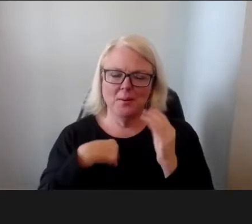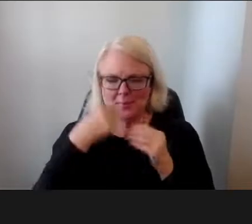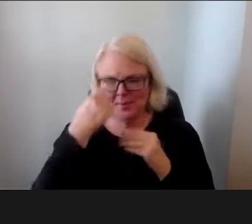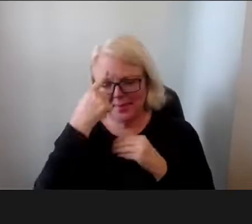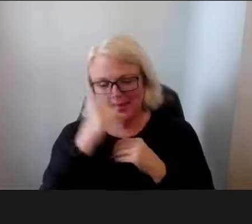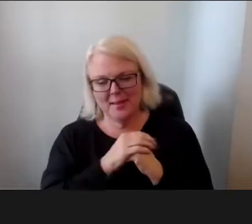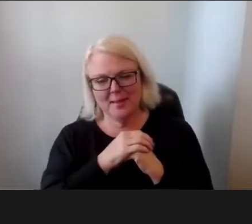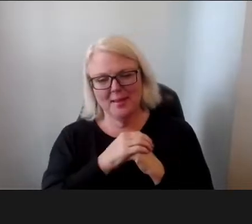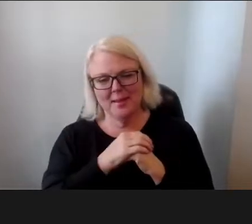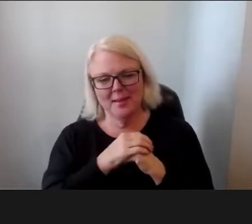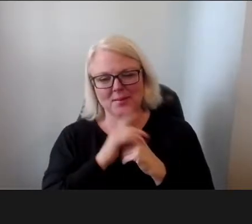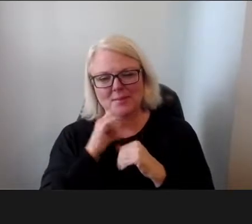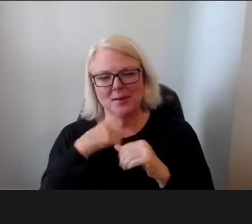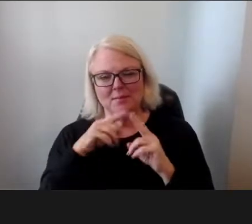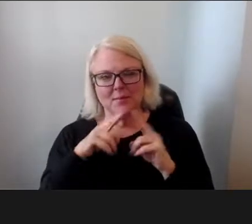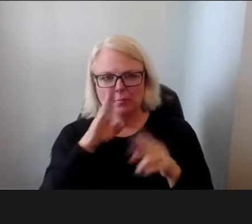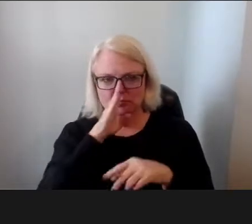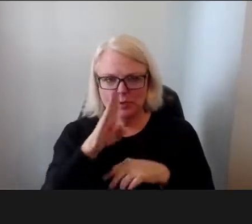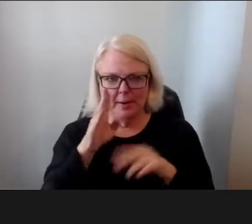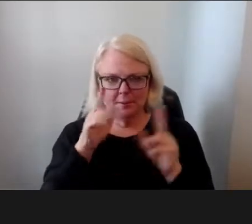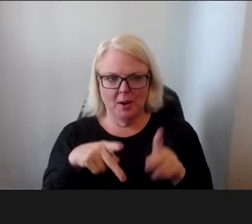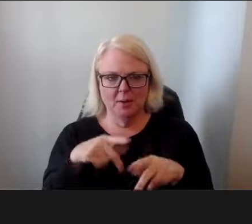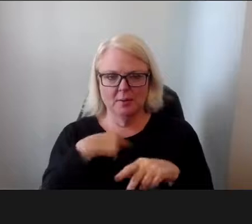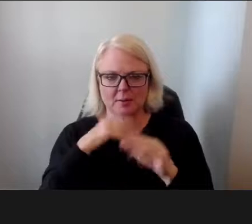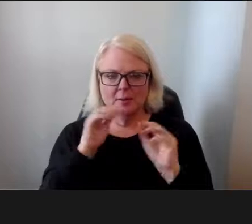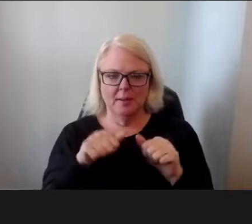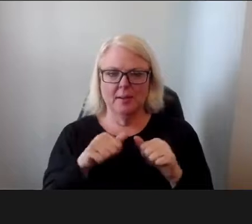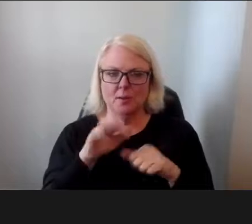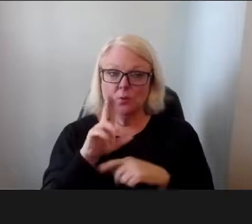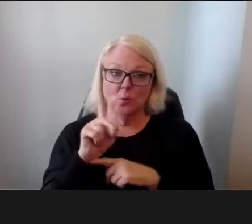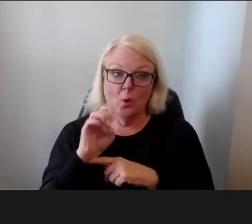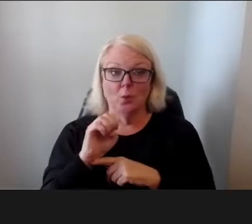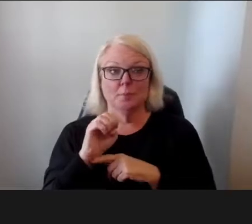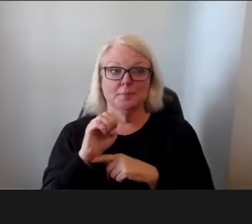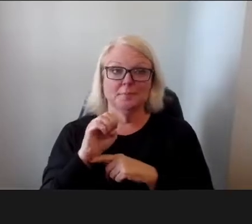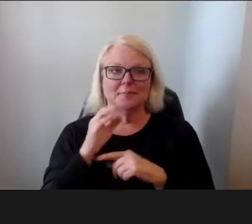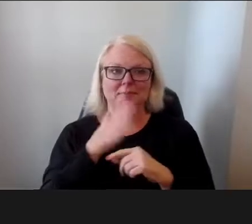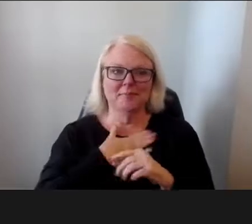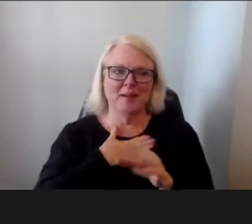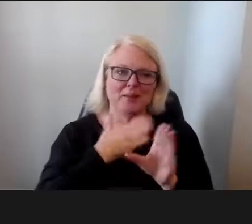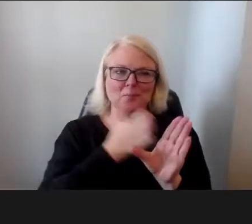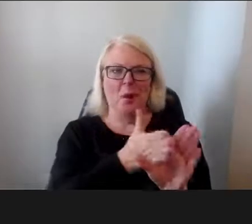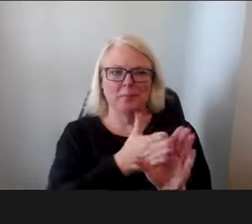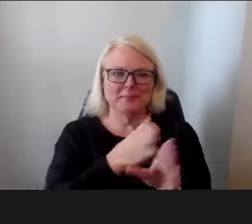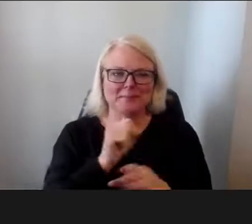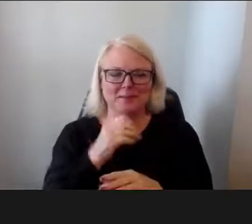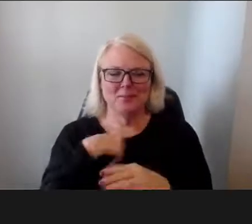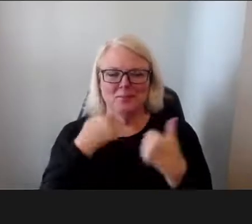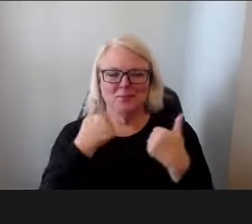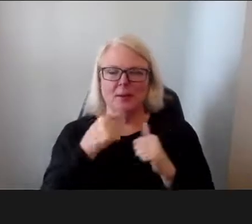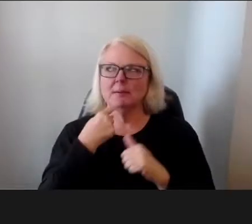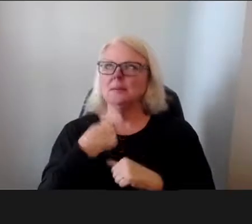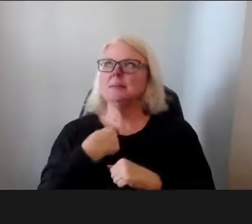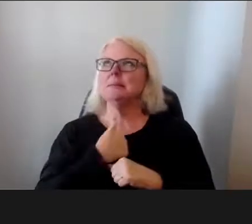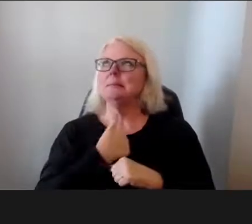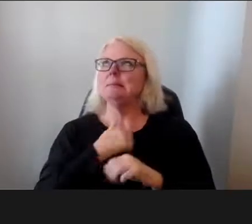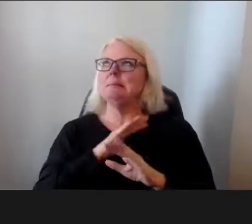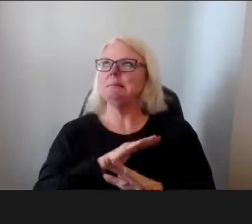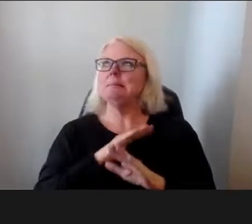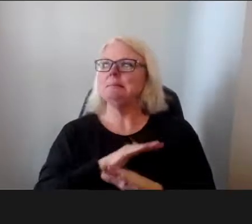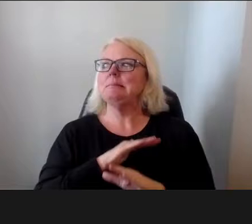First of all, I'm a very direct person and I can sometimes be a little rude in my interruptions. So I'm usually trying to tone myself down a